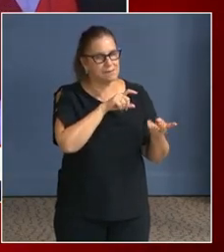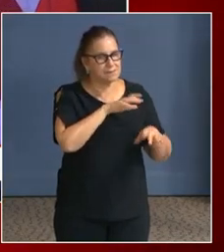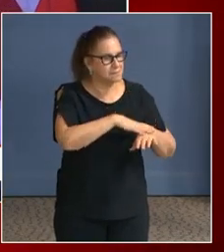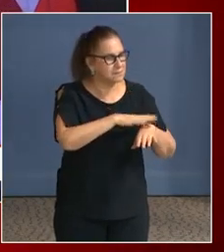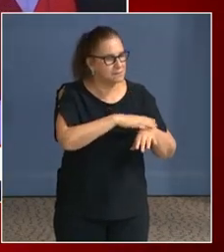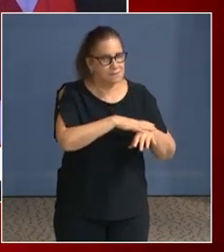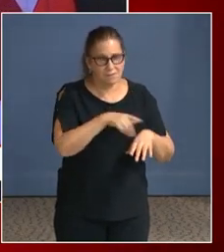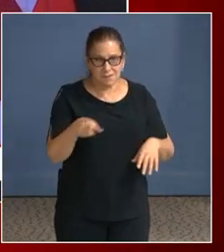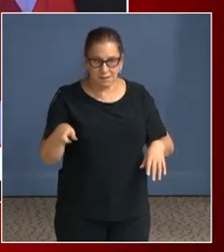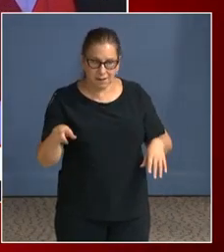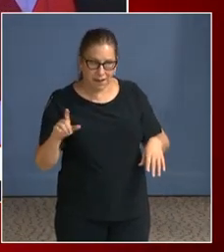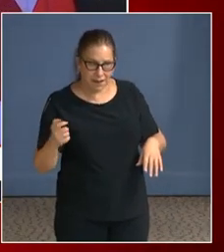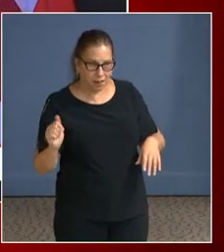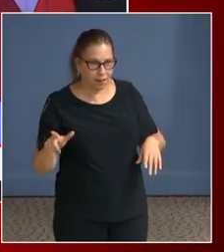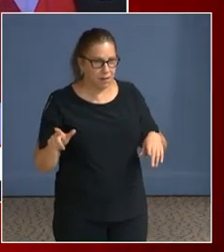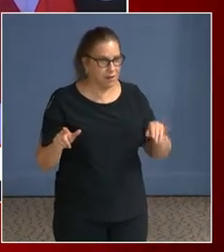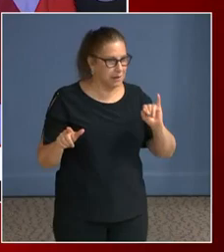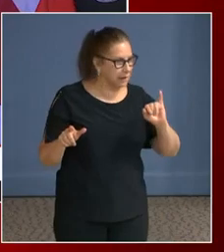now?